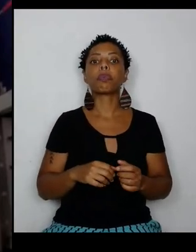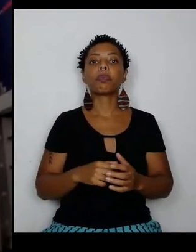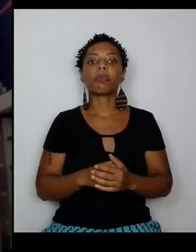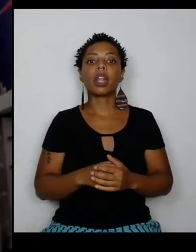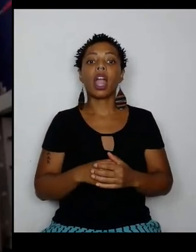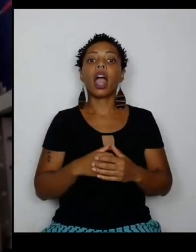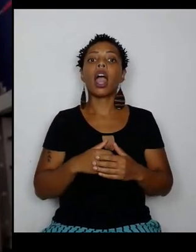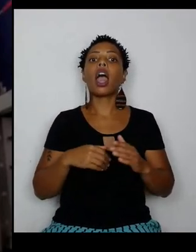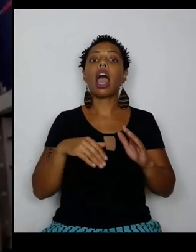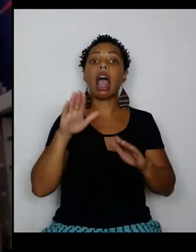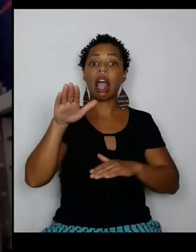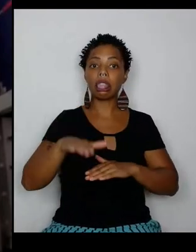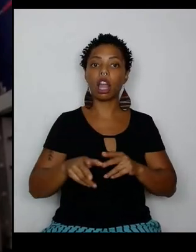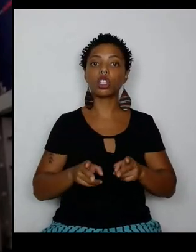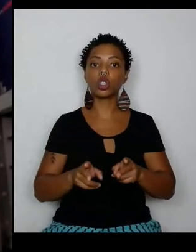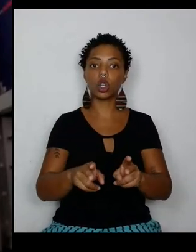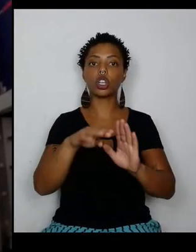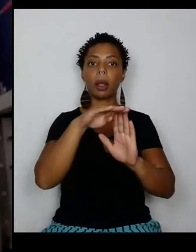scotland